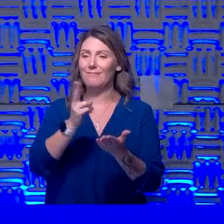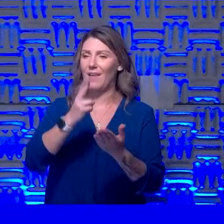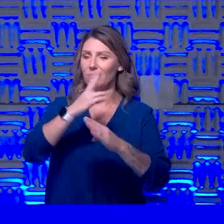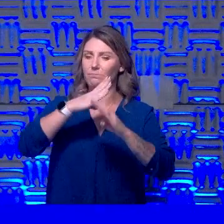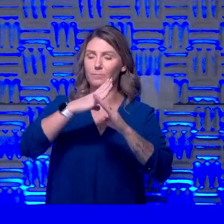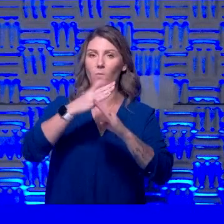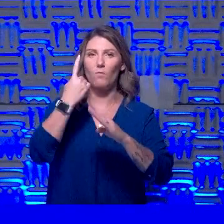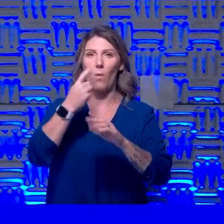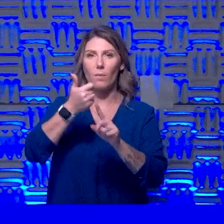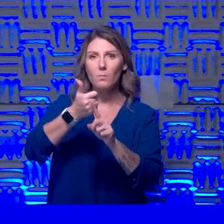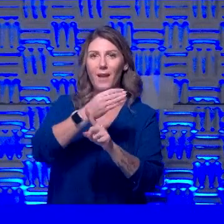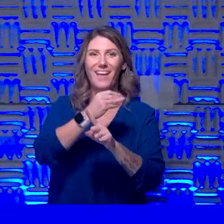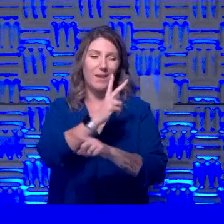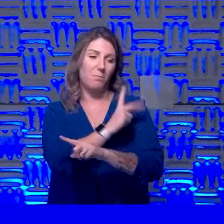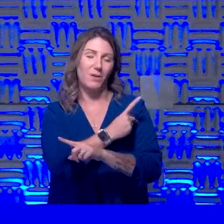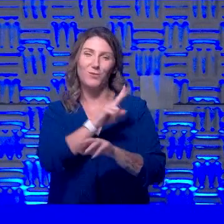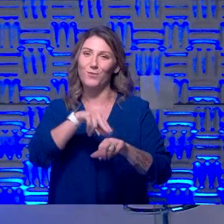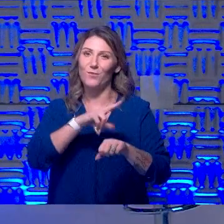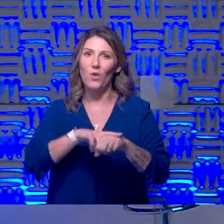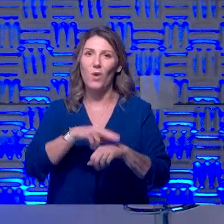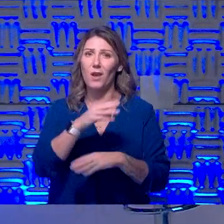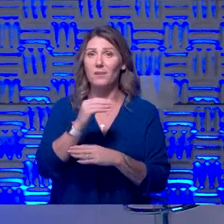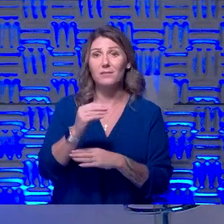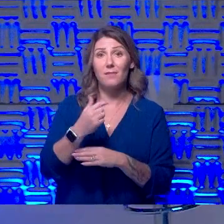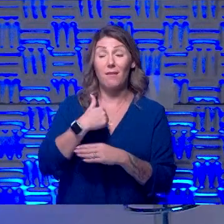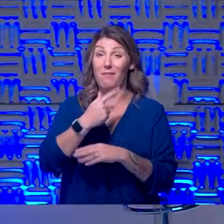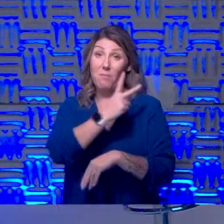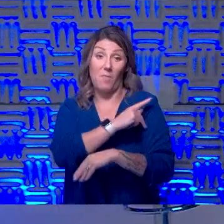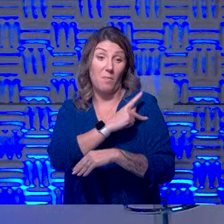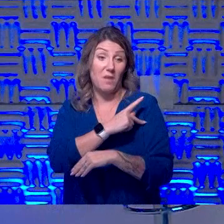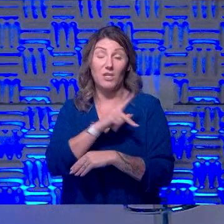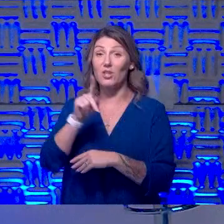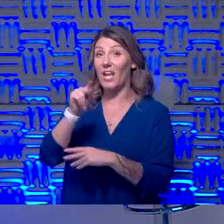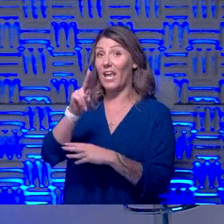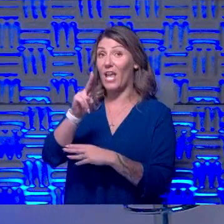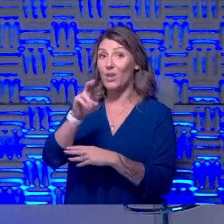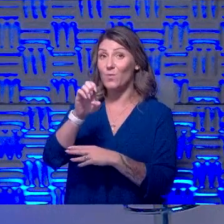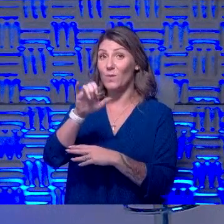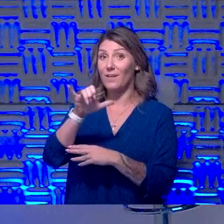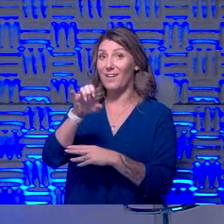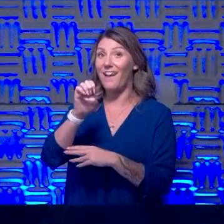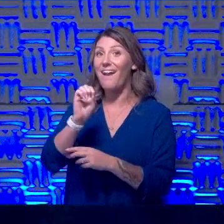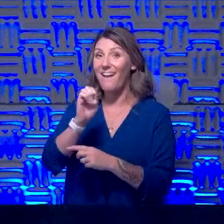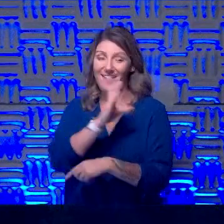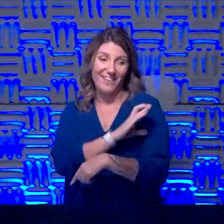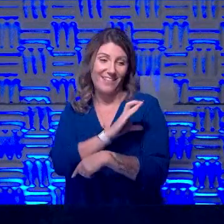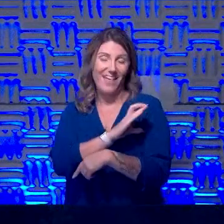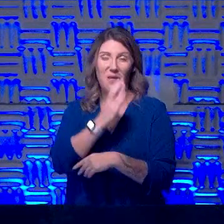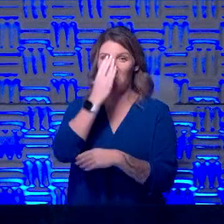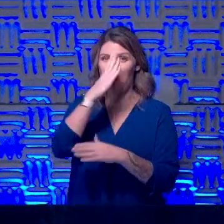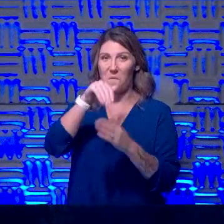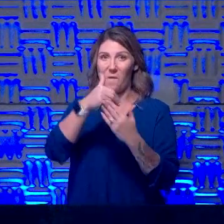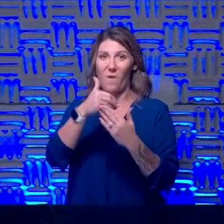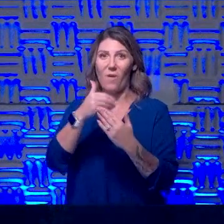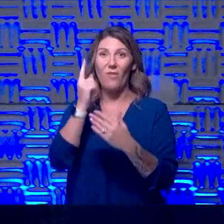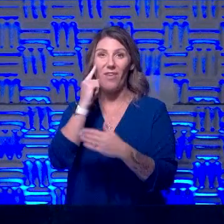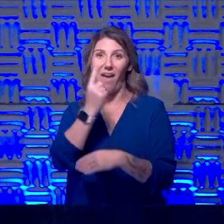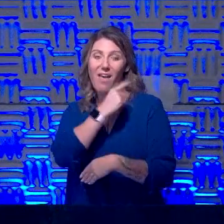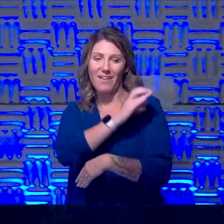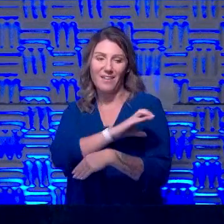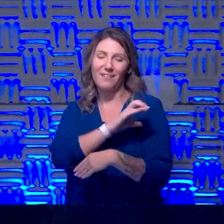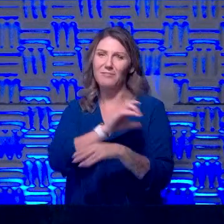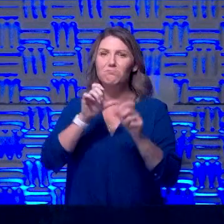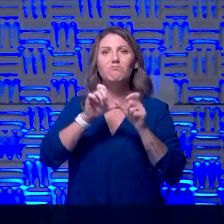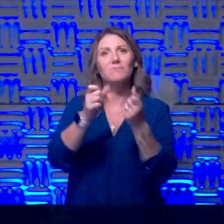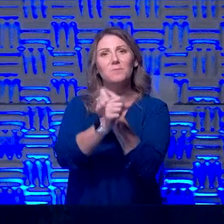of themselves and the patients, of course. Yep, and I'm a patient at KUI. They do a great job, and I know all the eye clinics out there are working hard to keep people safe,